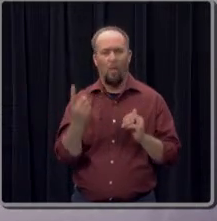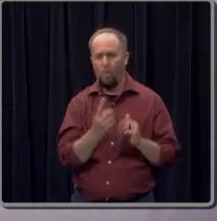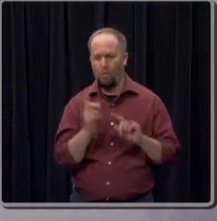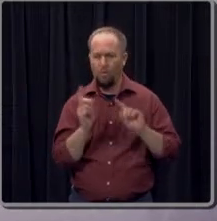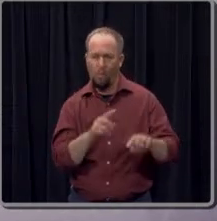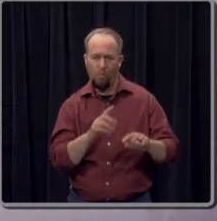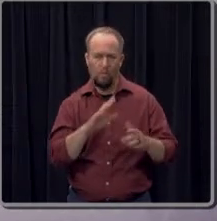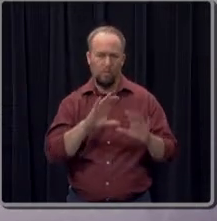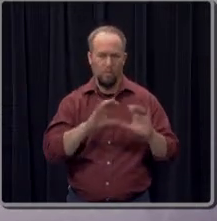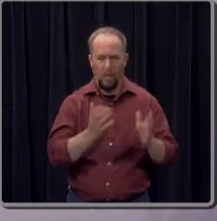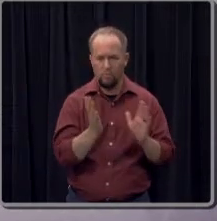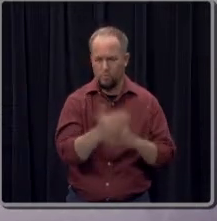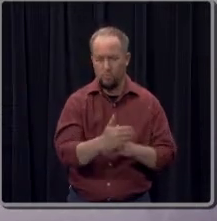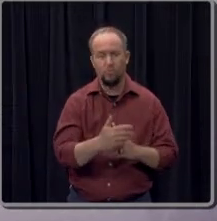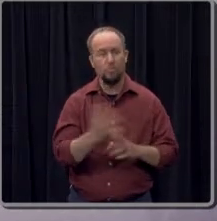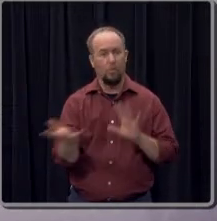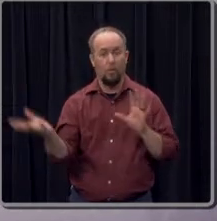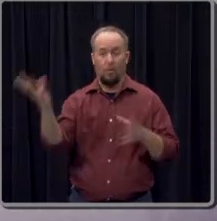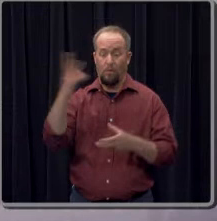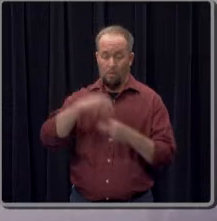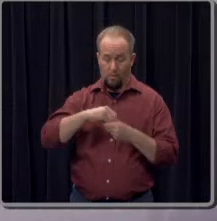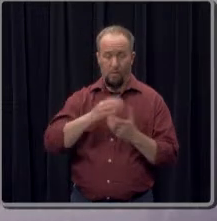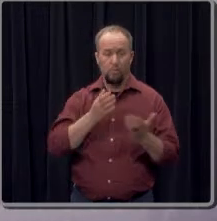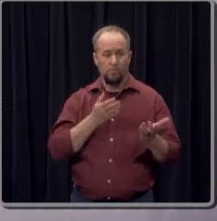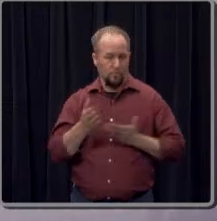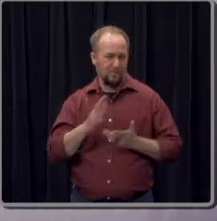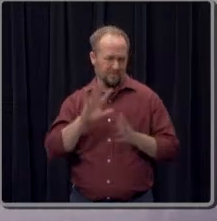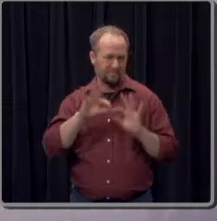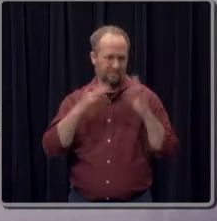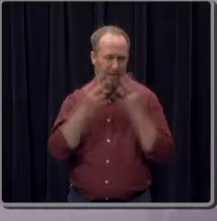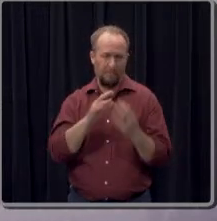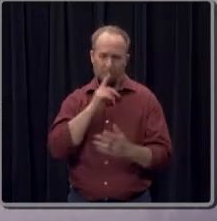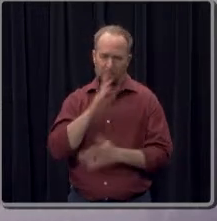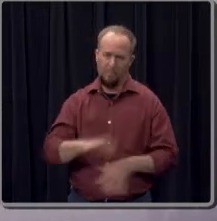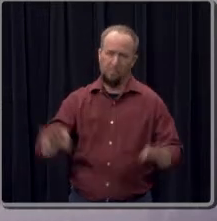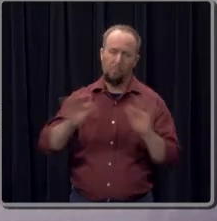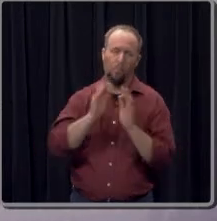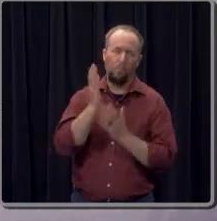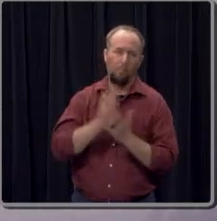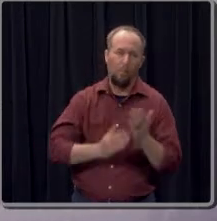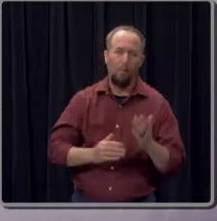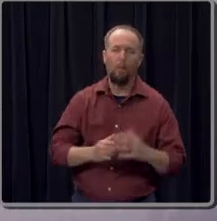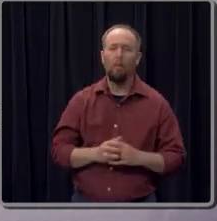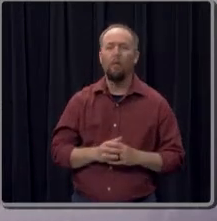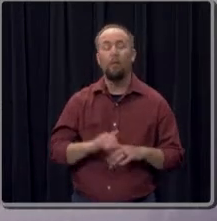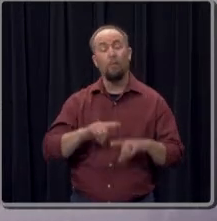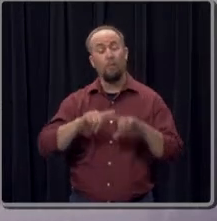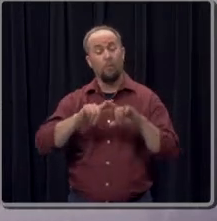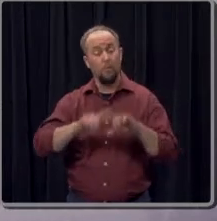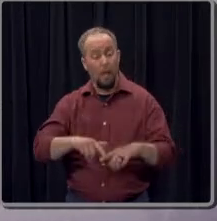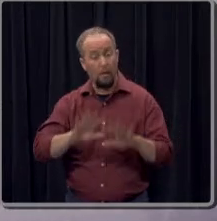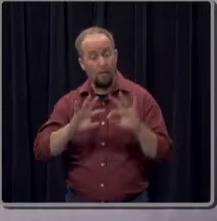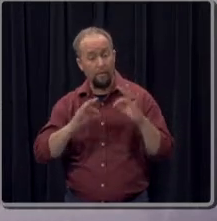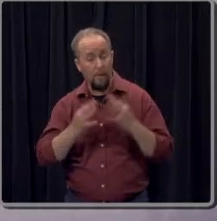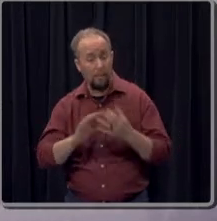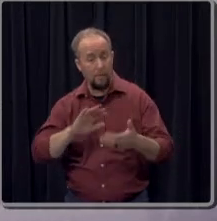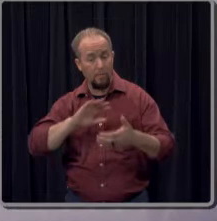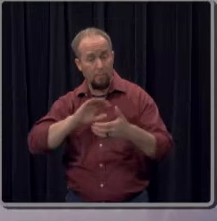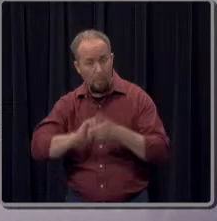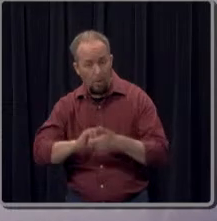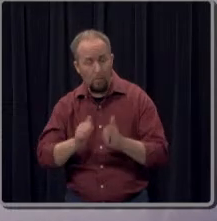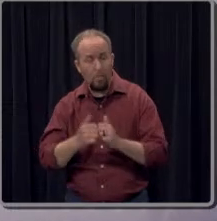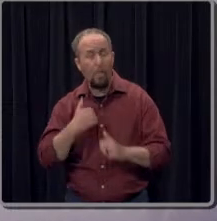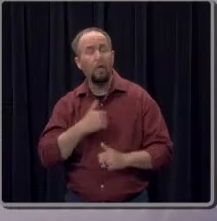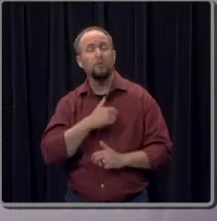comprehensive services, and the family is a big piece of this. We rely on families to be our partners, and we